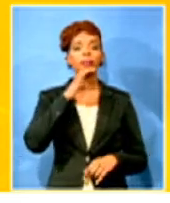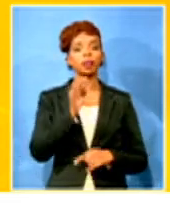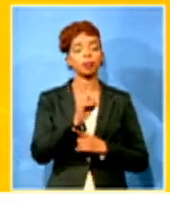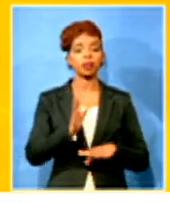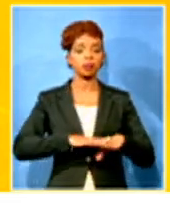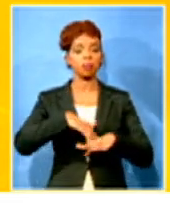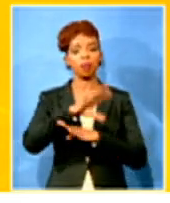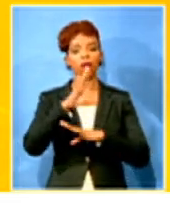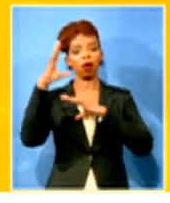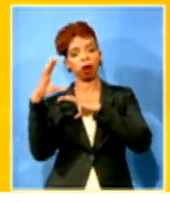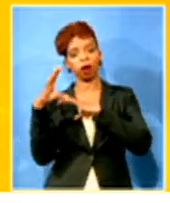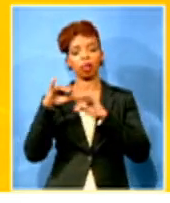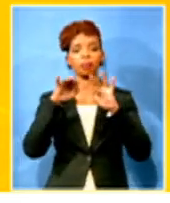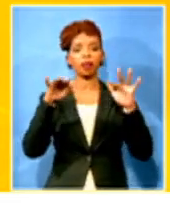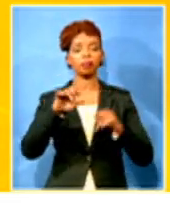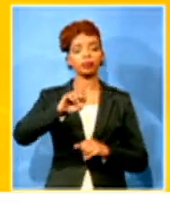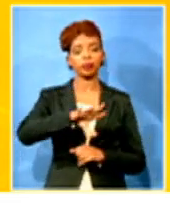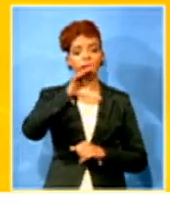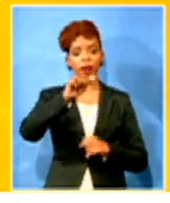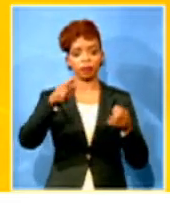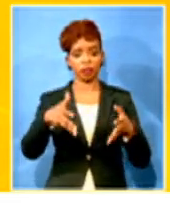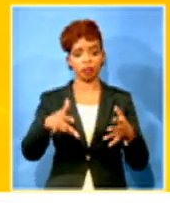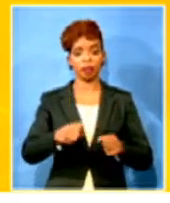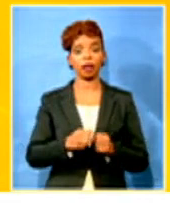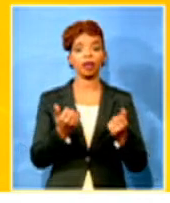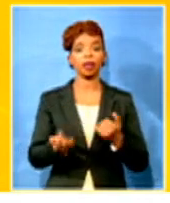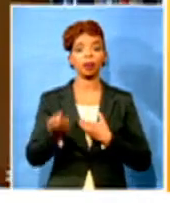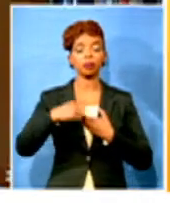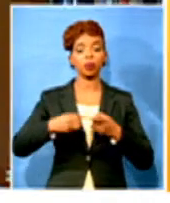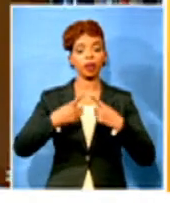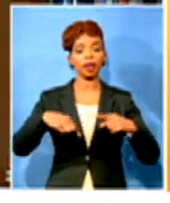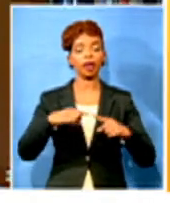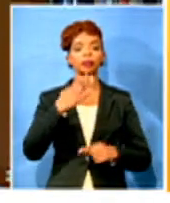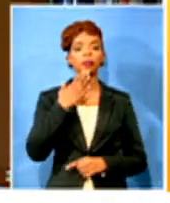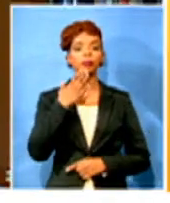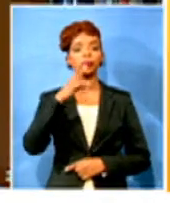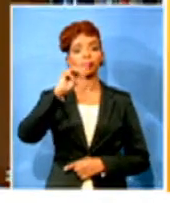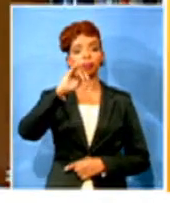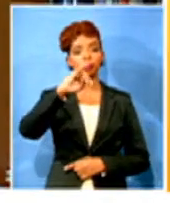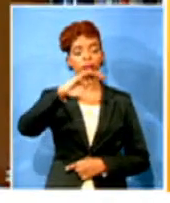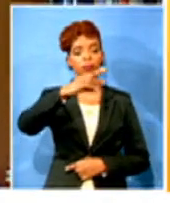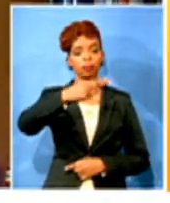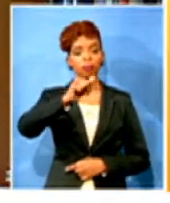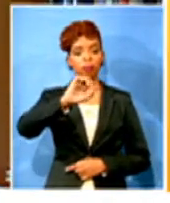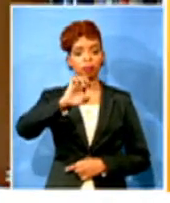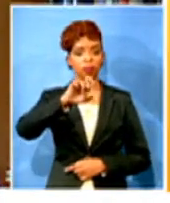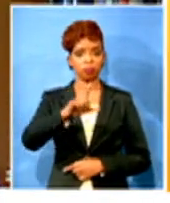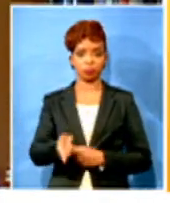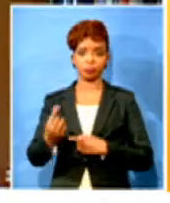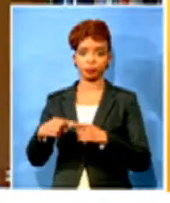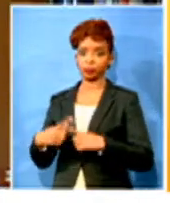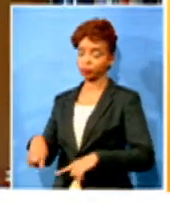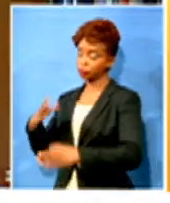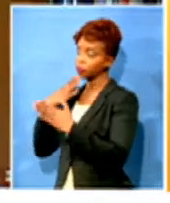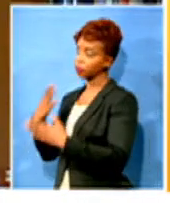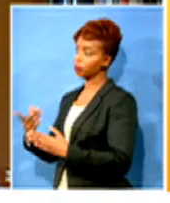Africans. Mike Schussler joins us now to discuss this further. Mike, good morning. Thanks so much for your time once more. Pleasure. Thank you.